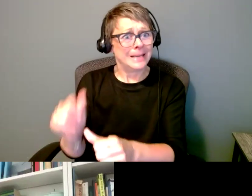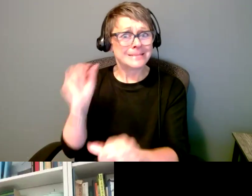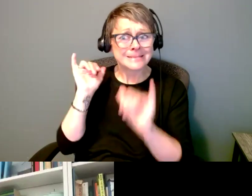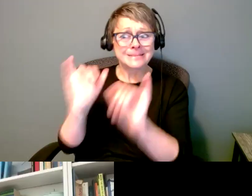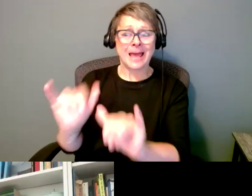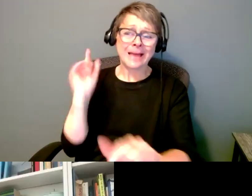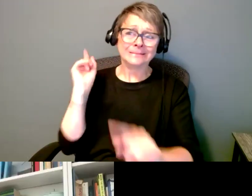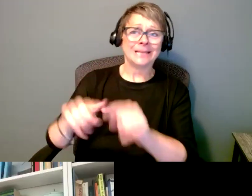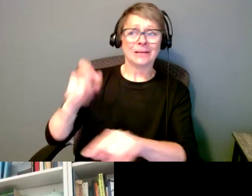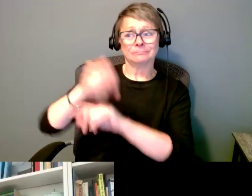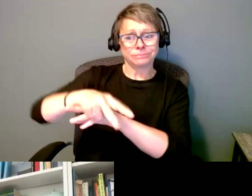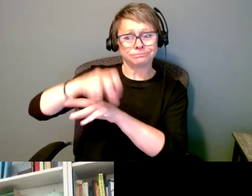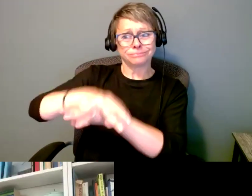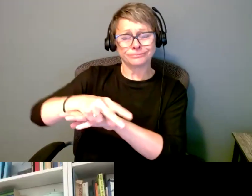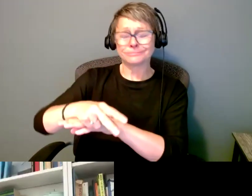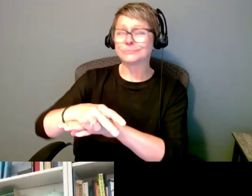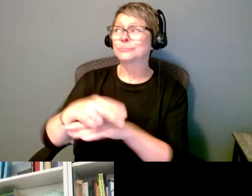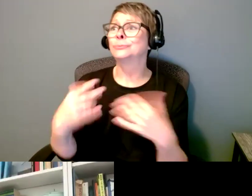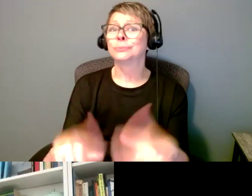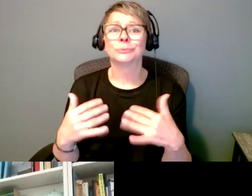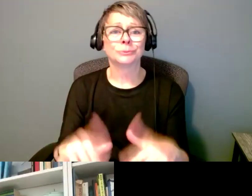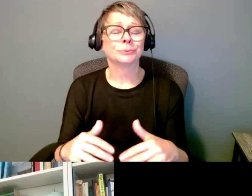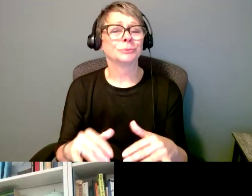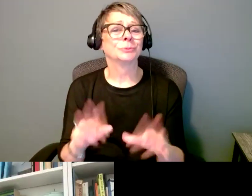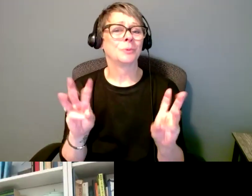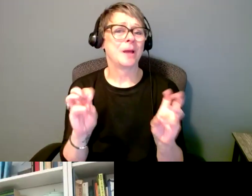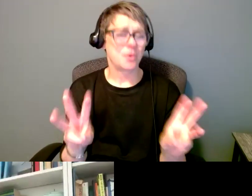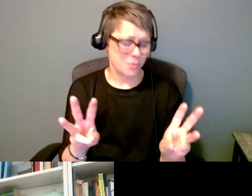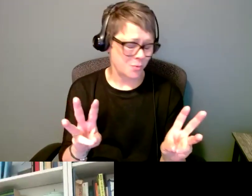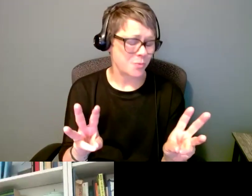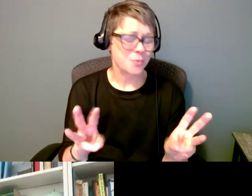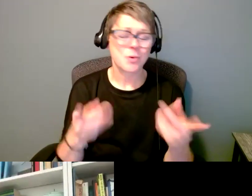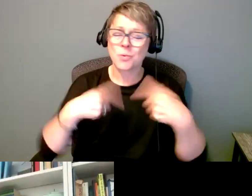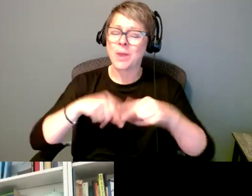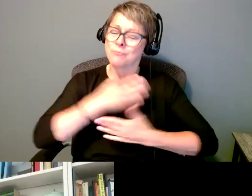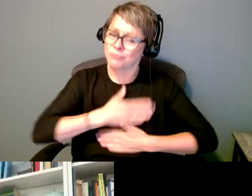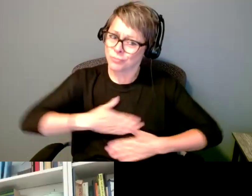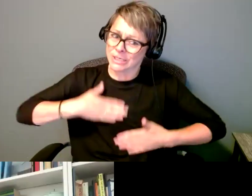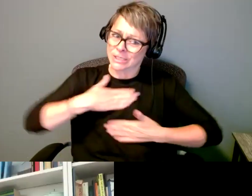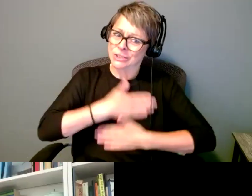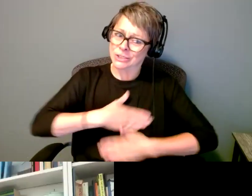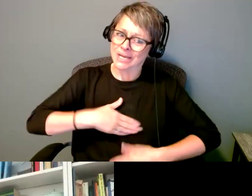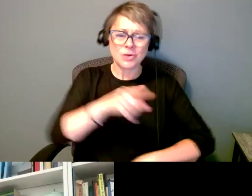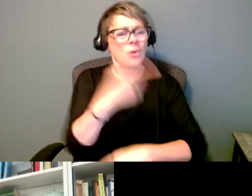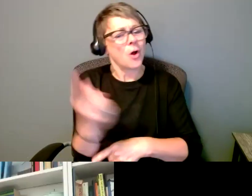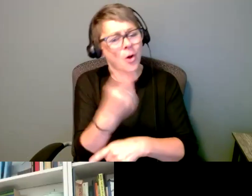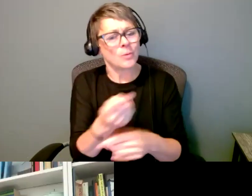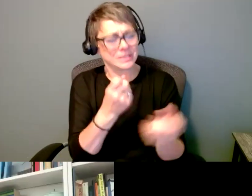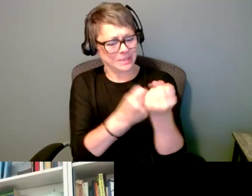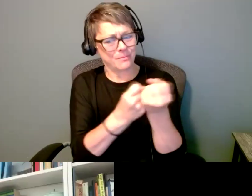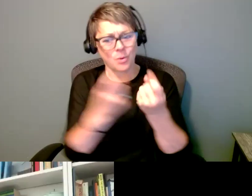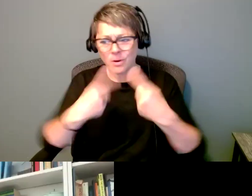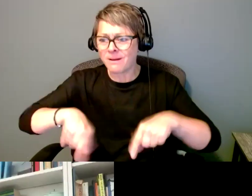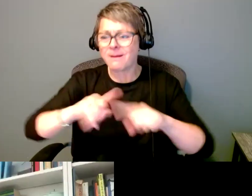to govern the country into tomorrow, I think, on that. And we are so appreciative. You are always there for us. You are at every